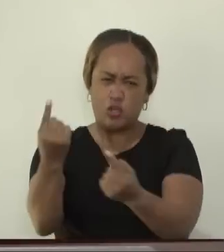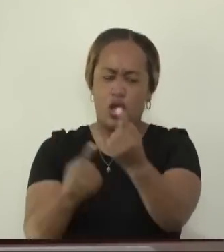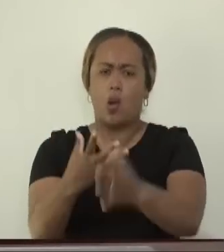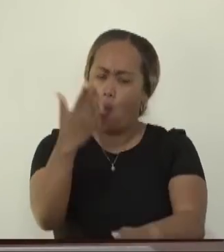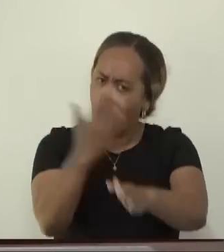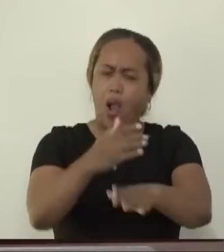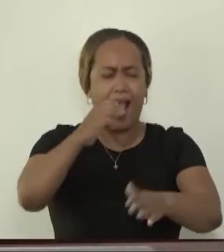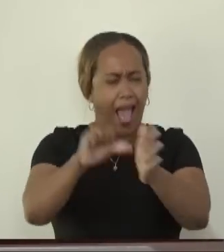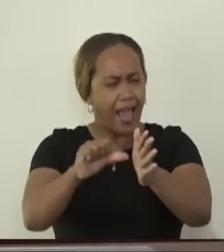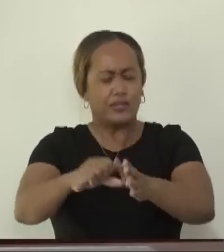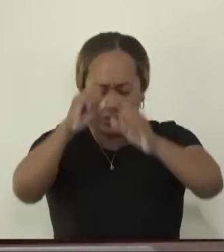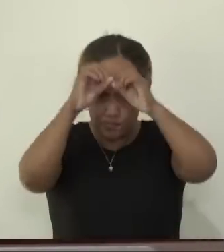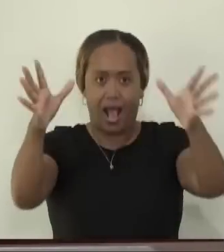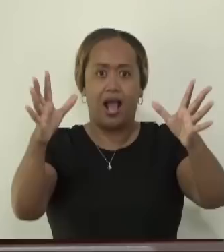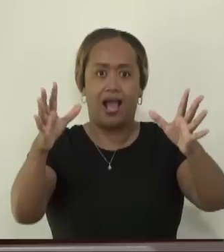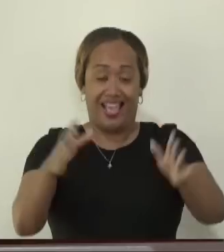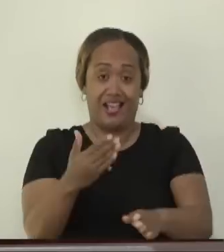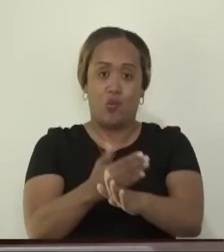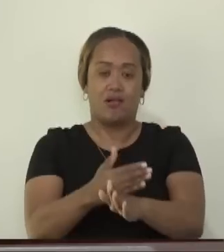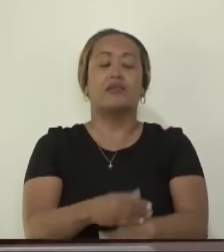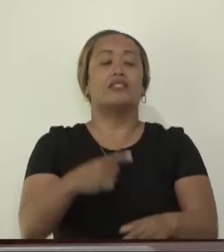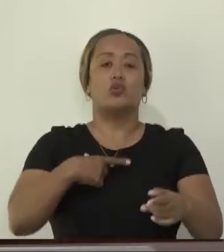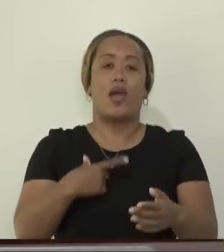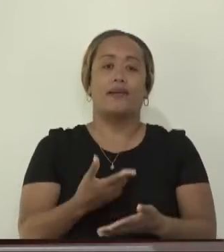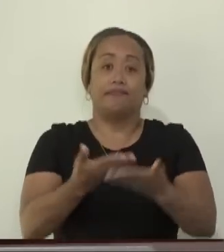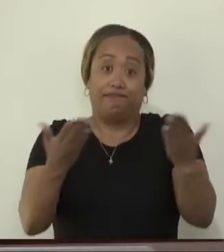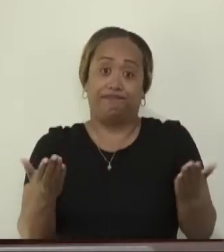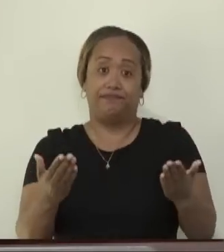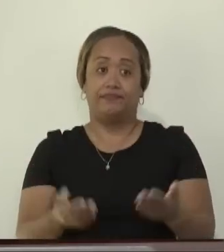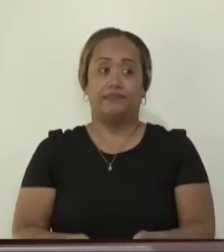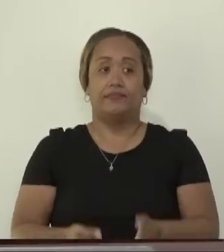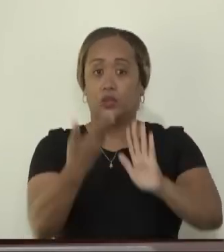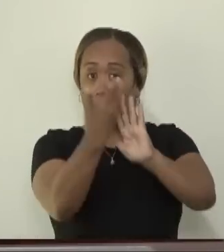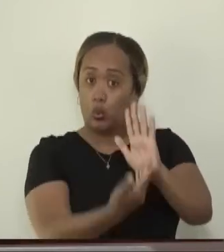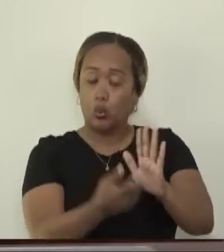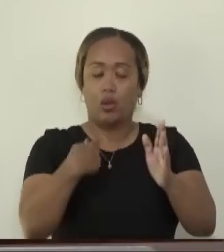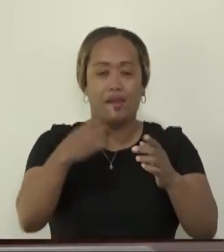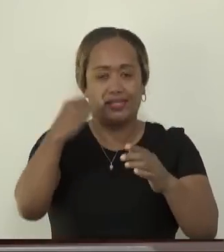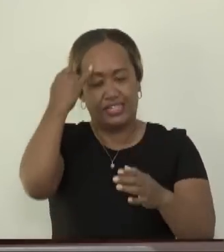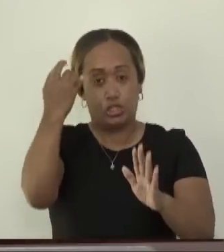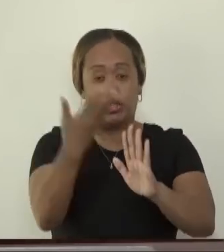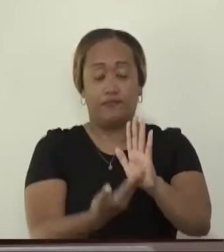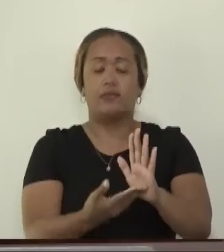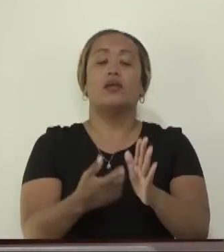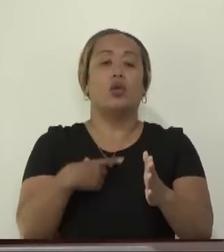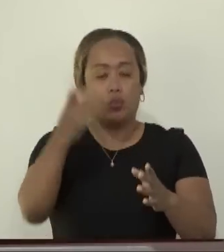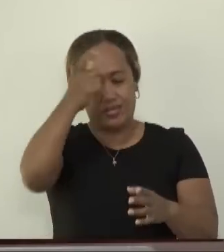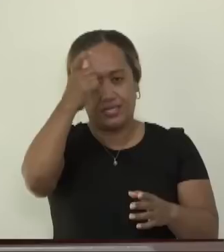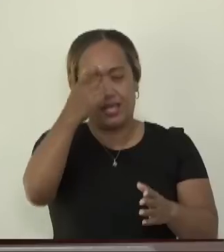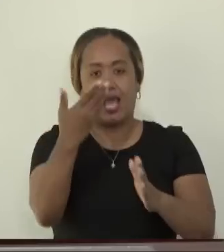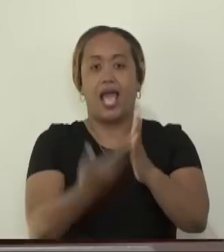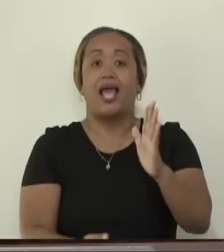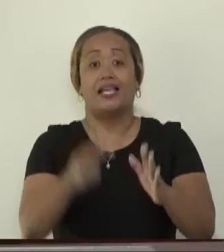smarter. My fellow citizens, let me present to you some of the key initiatives we are considering under